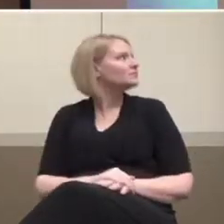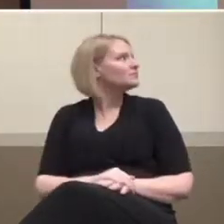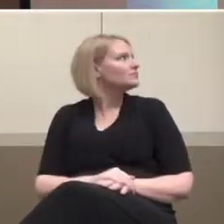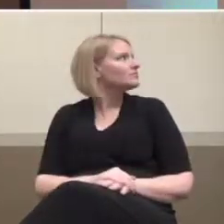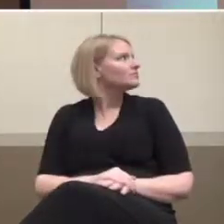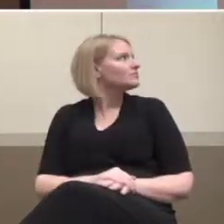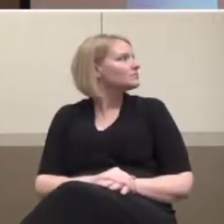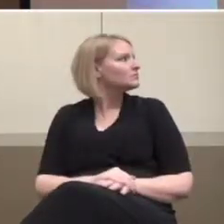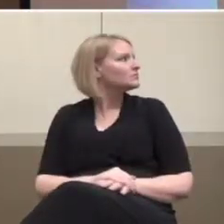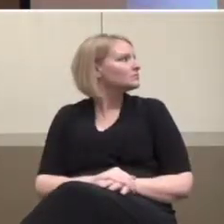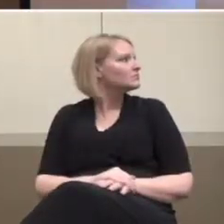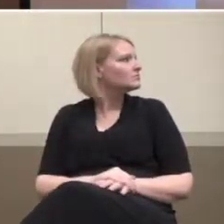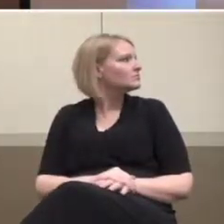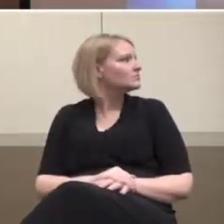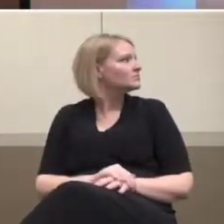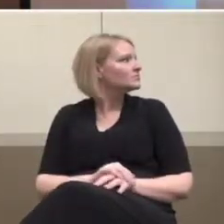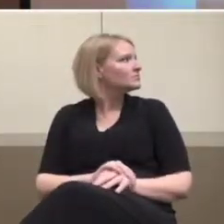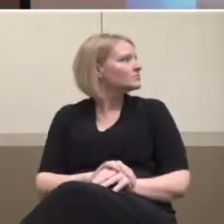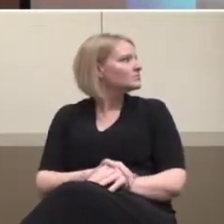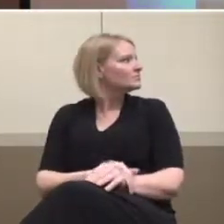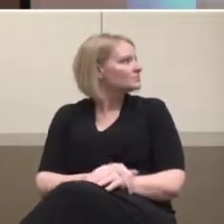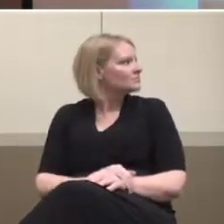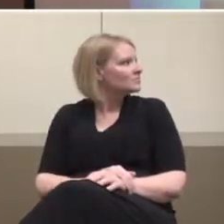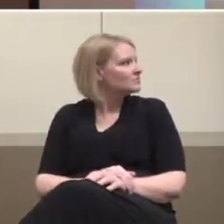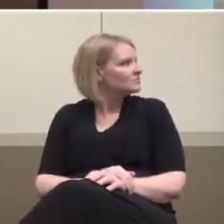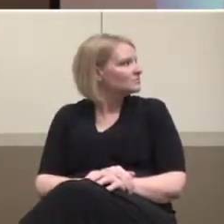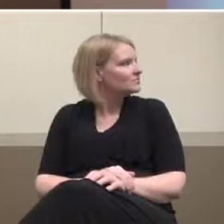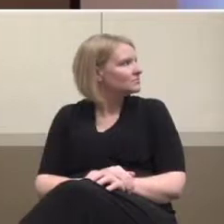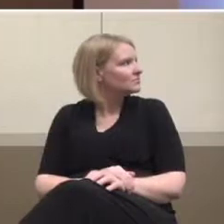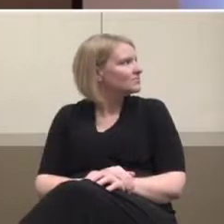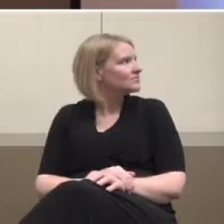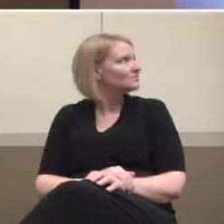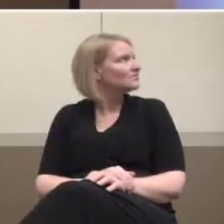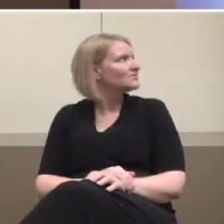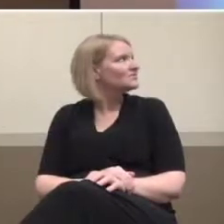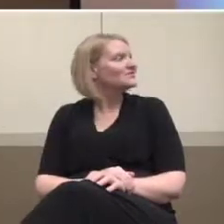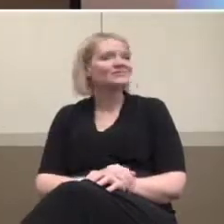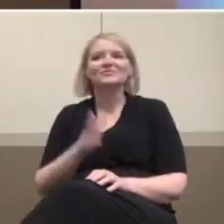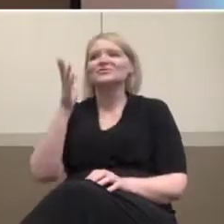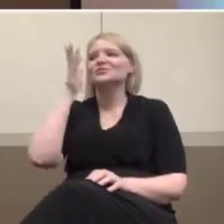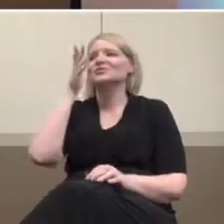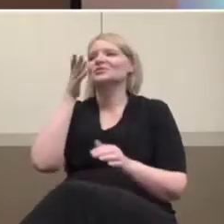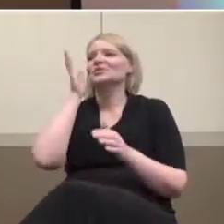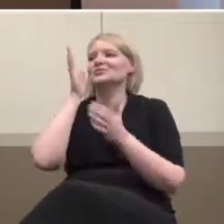says, soon I will give you cuddles. Someday I'll be a unicorn.